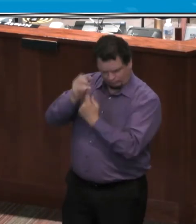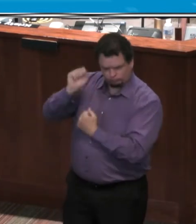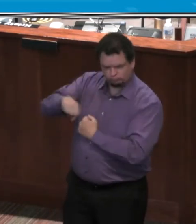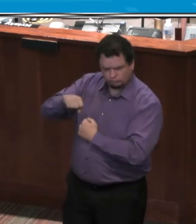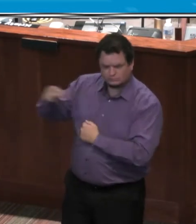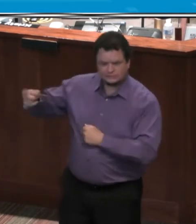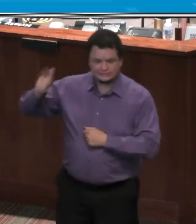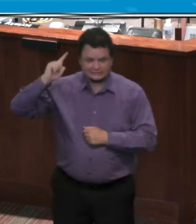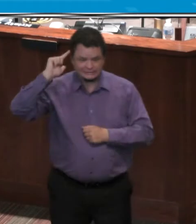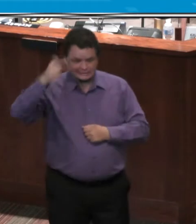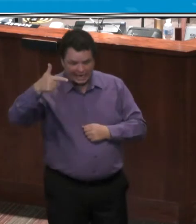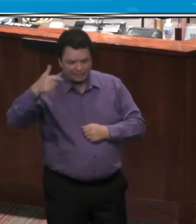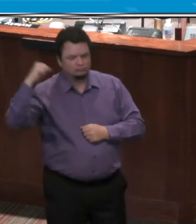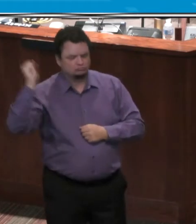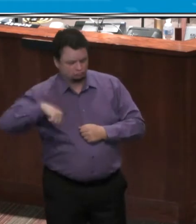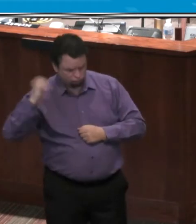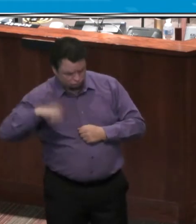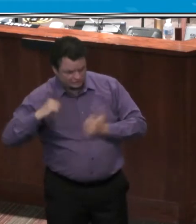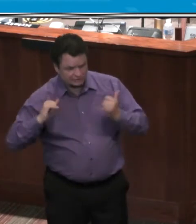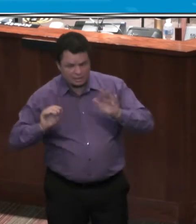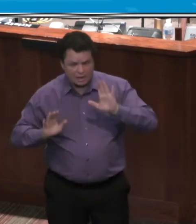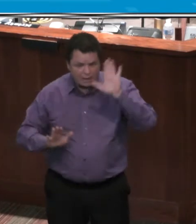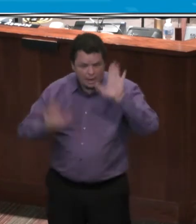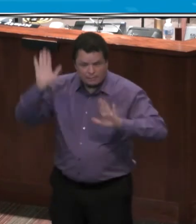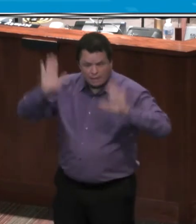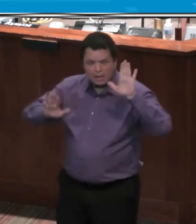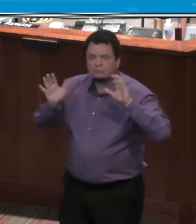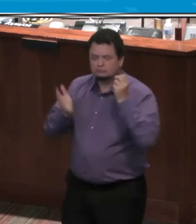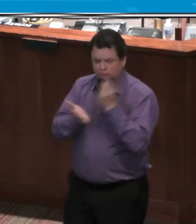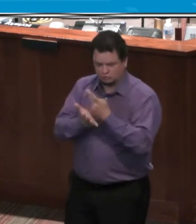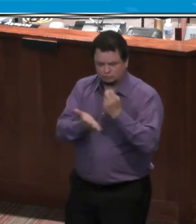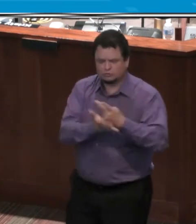Aye. Okay.